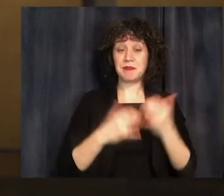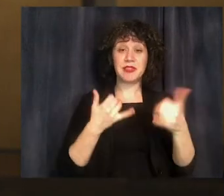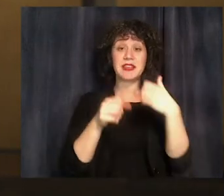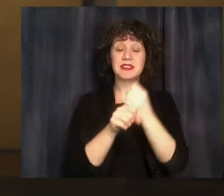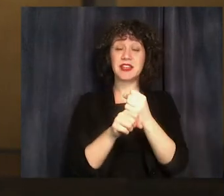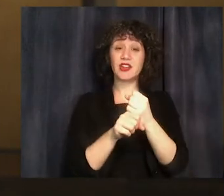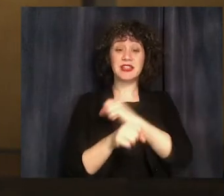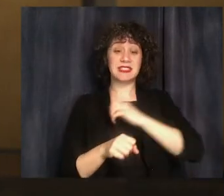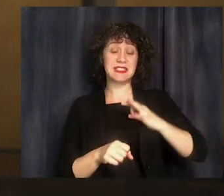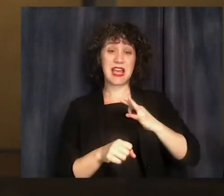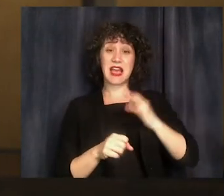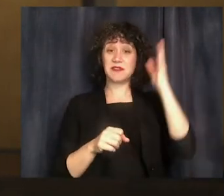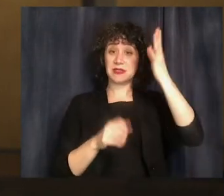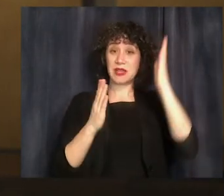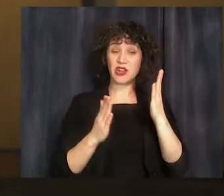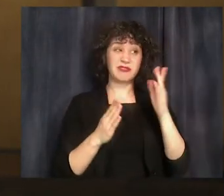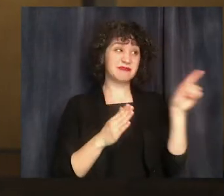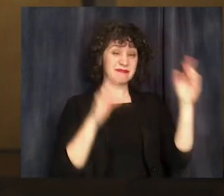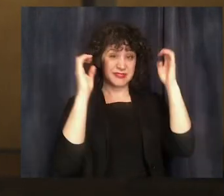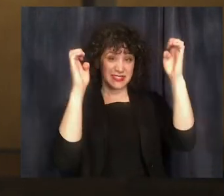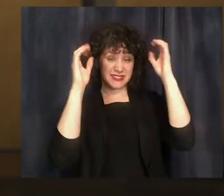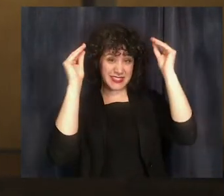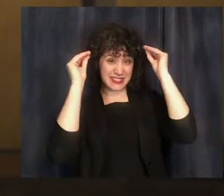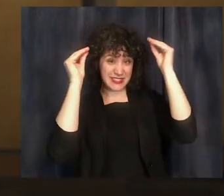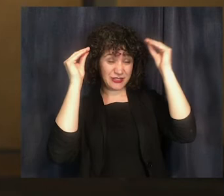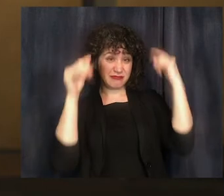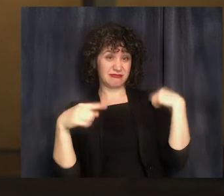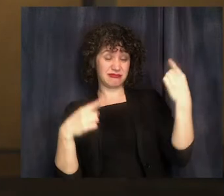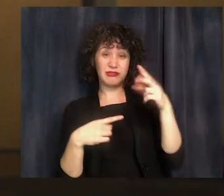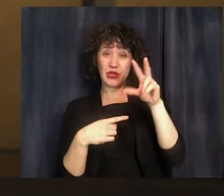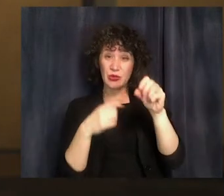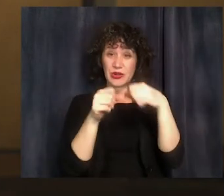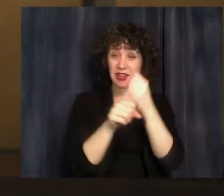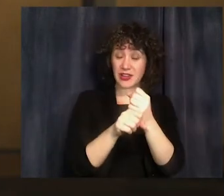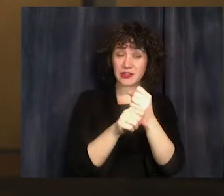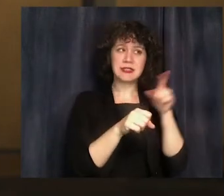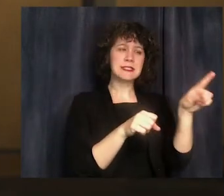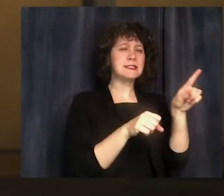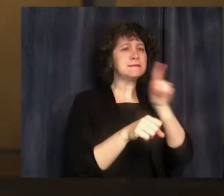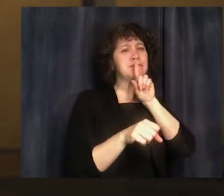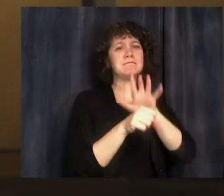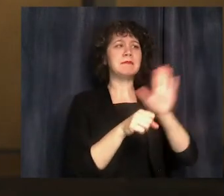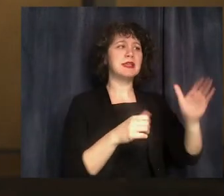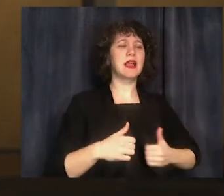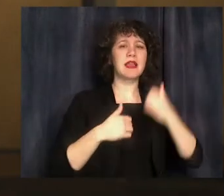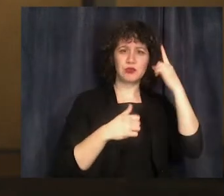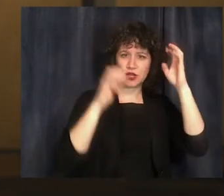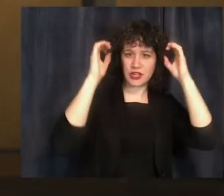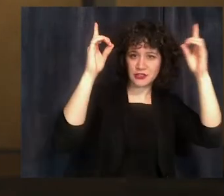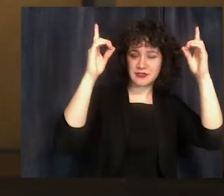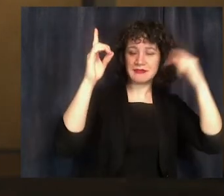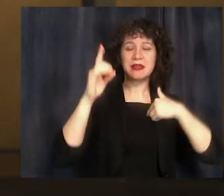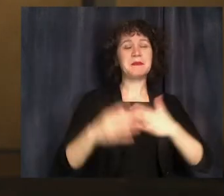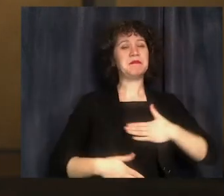an educator for 30 years in the Matsu Valley and has truly dedicated his life to education. It is my pleasure to introduce you to our